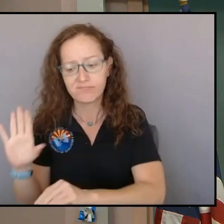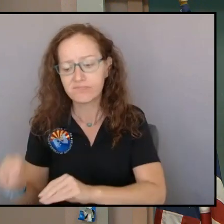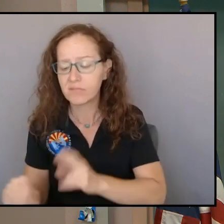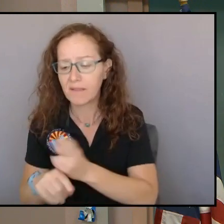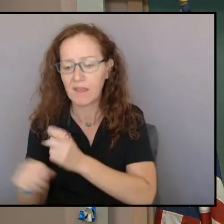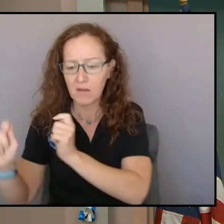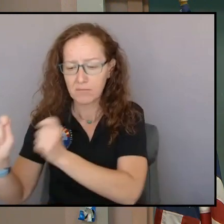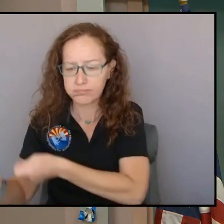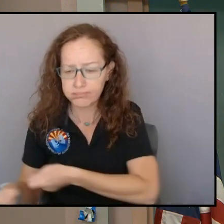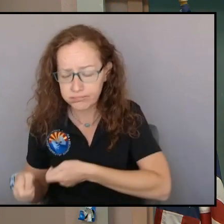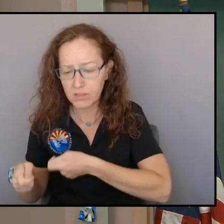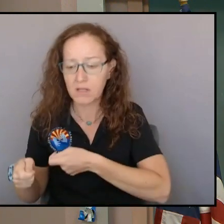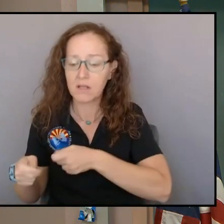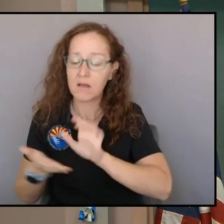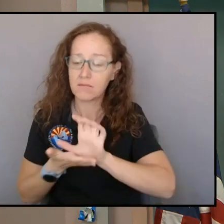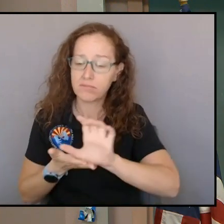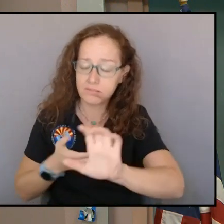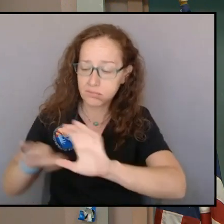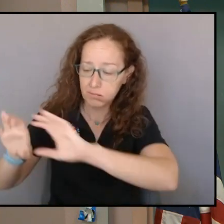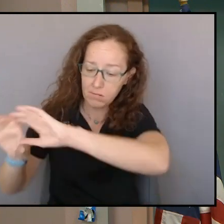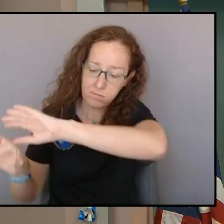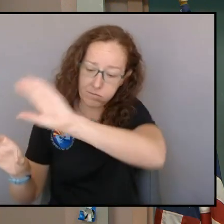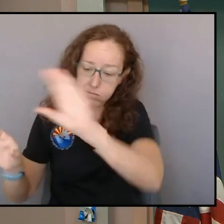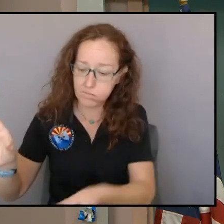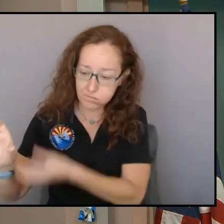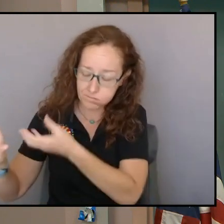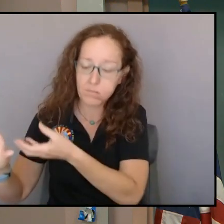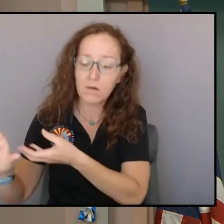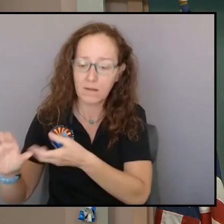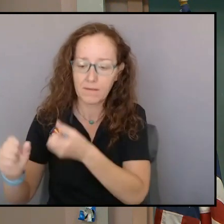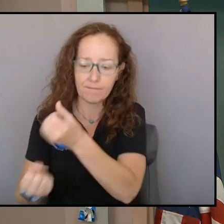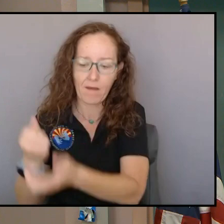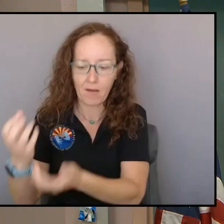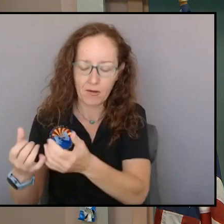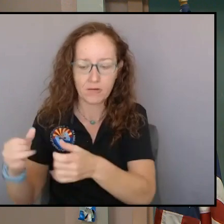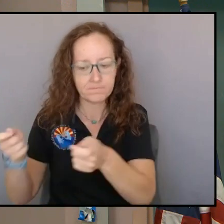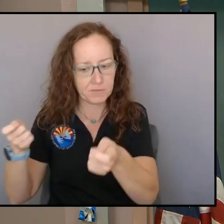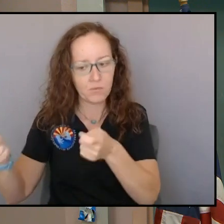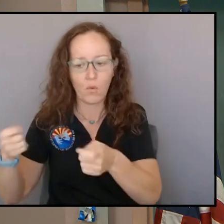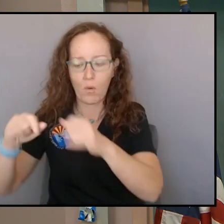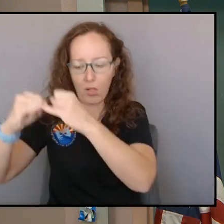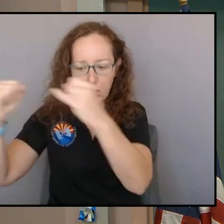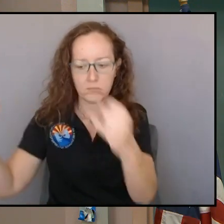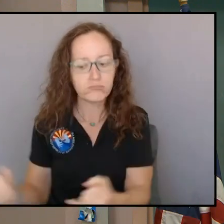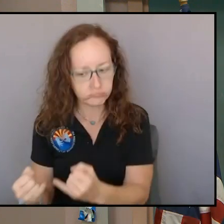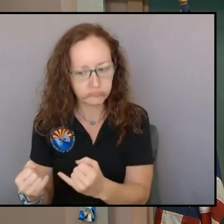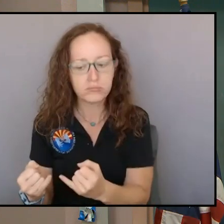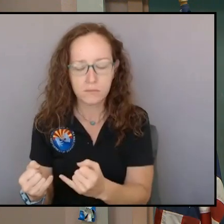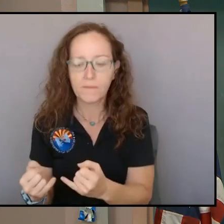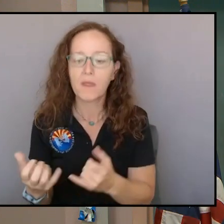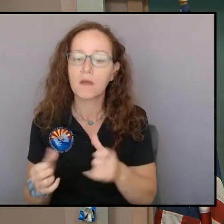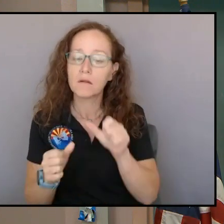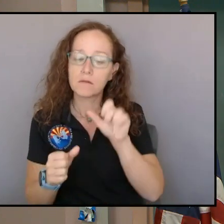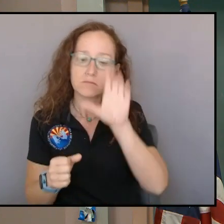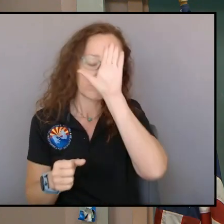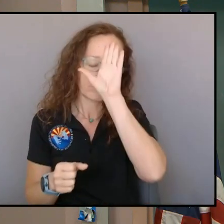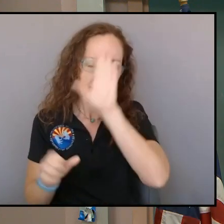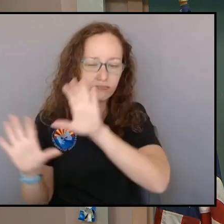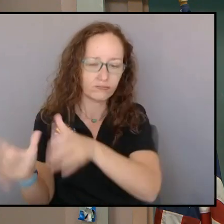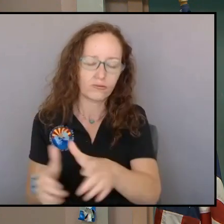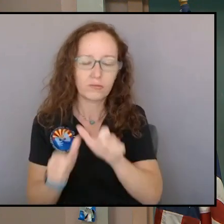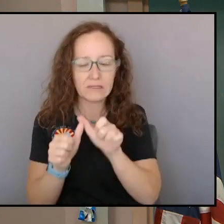all the way around the spot fires. So those are controlled. The crews are continuing working on those today to make sure those don't